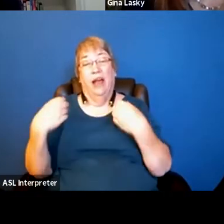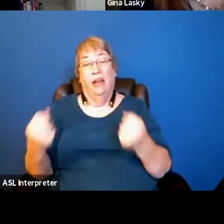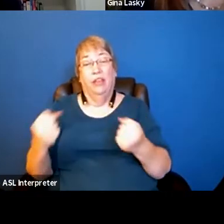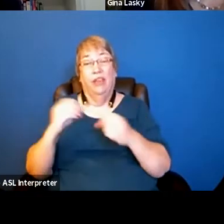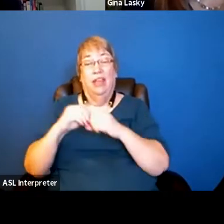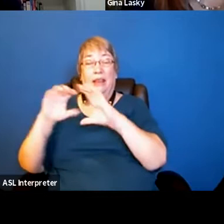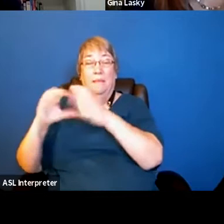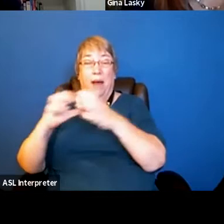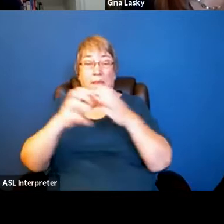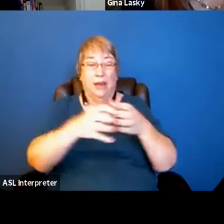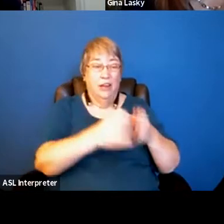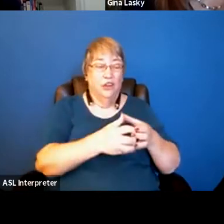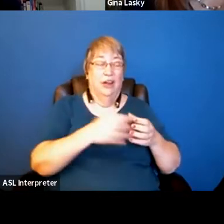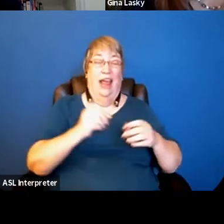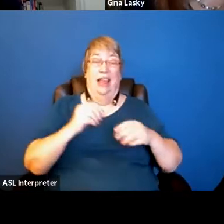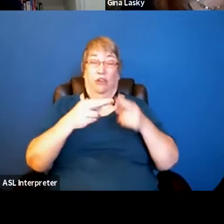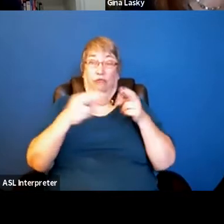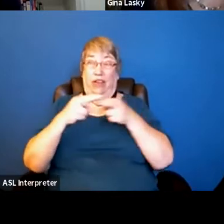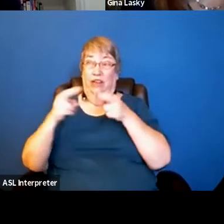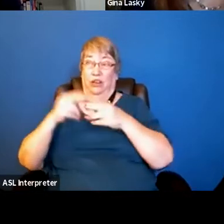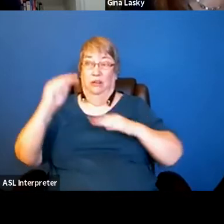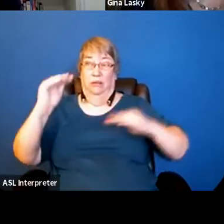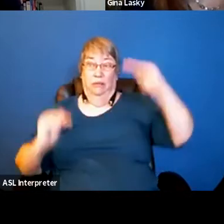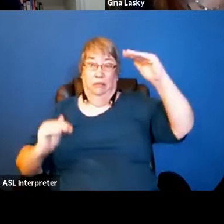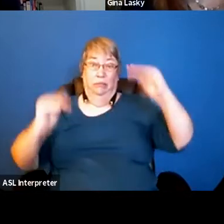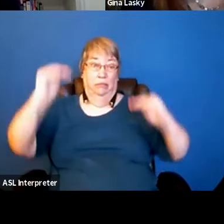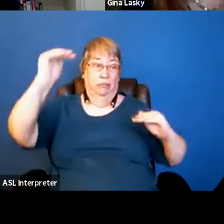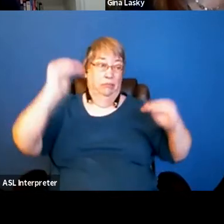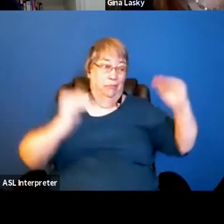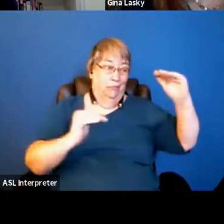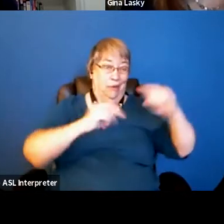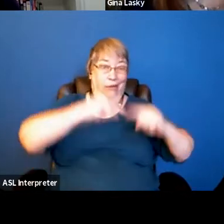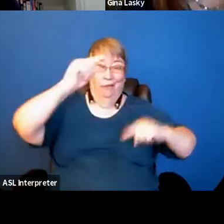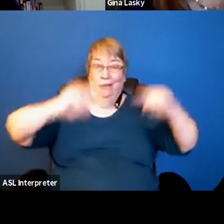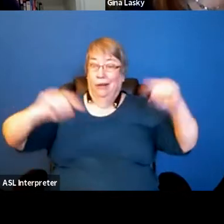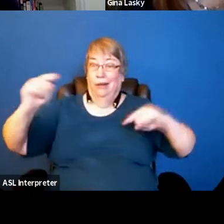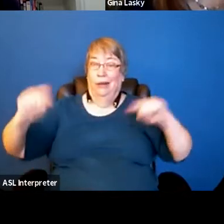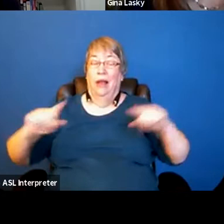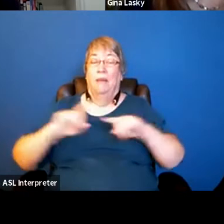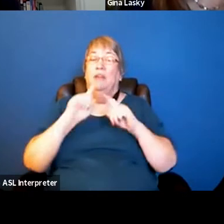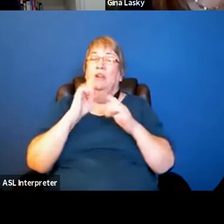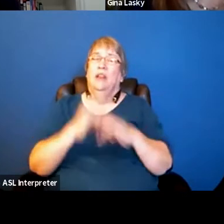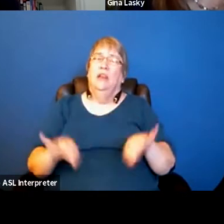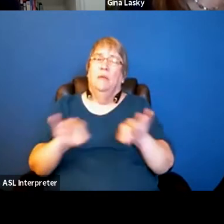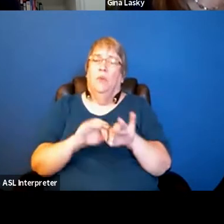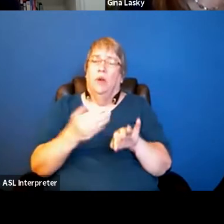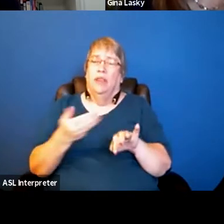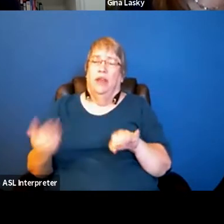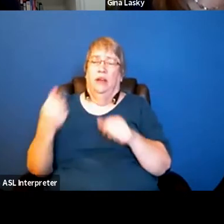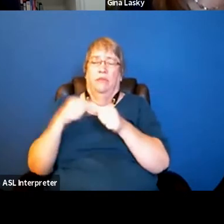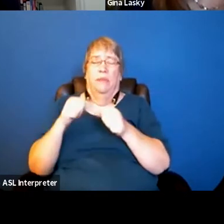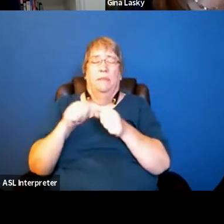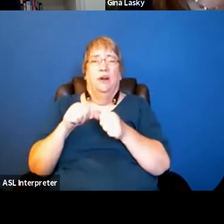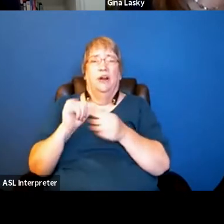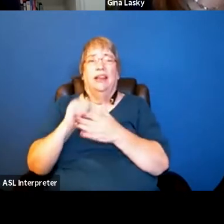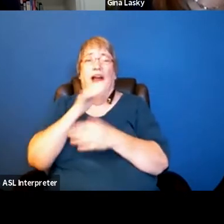regional disparity that exists across the state. But the key takeaway that you'll see as you review the assessment is that